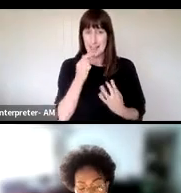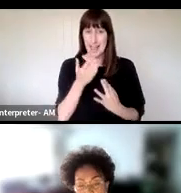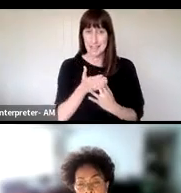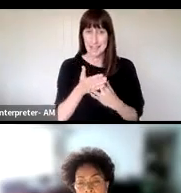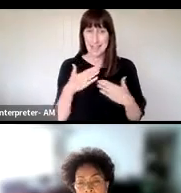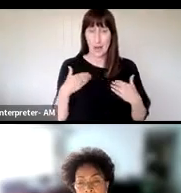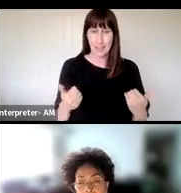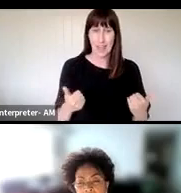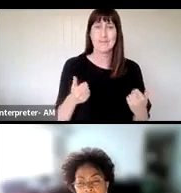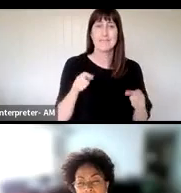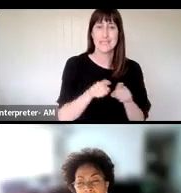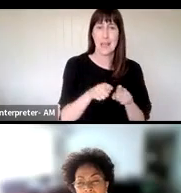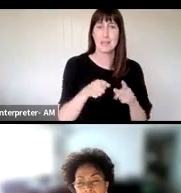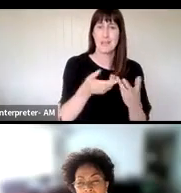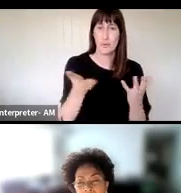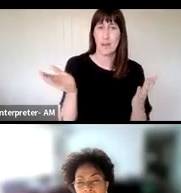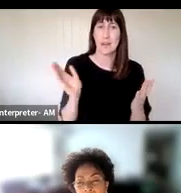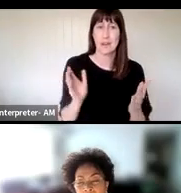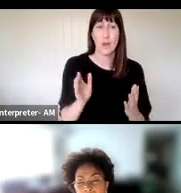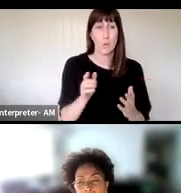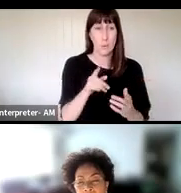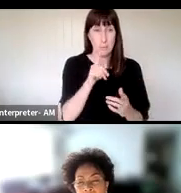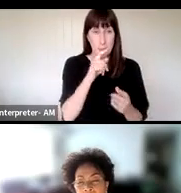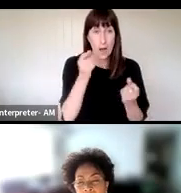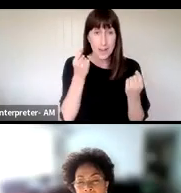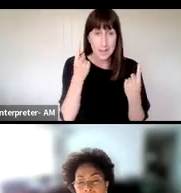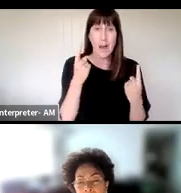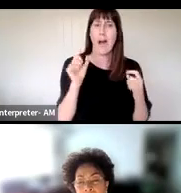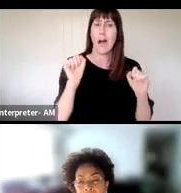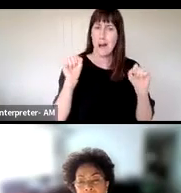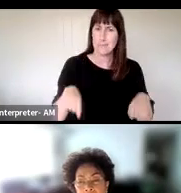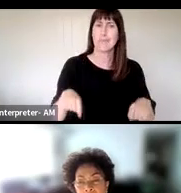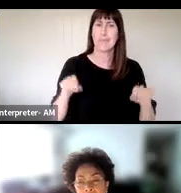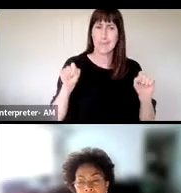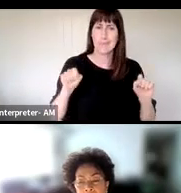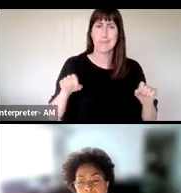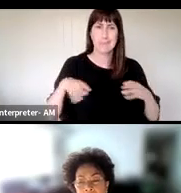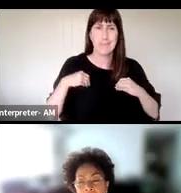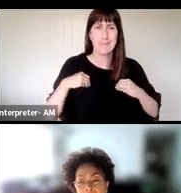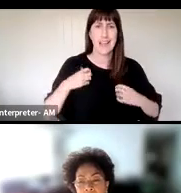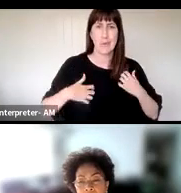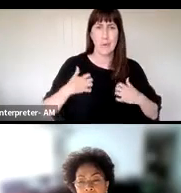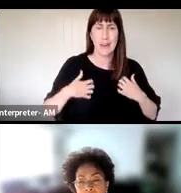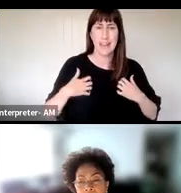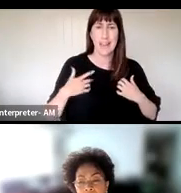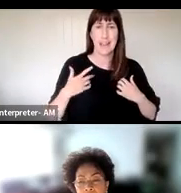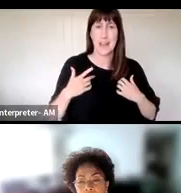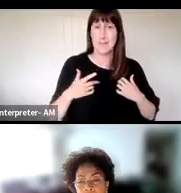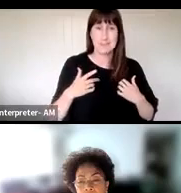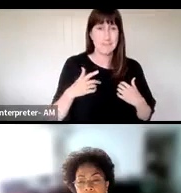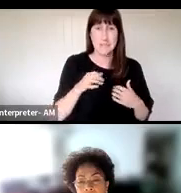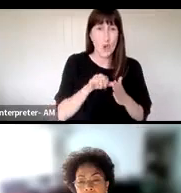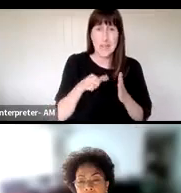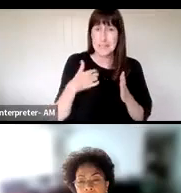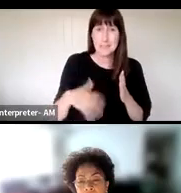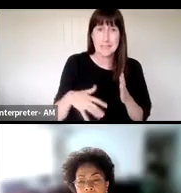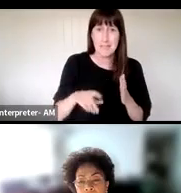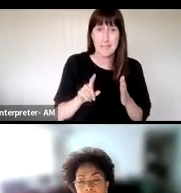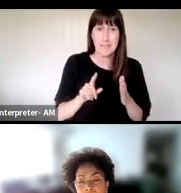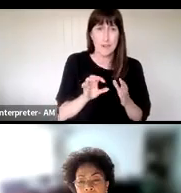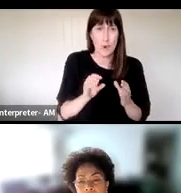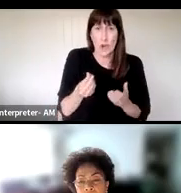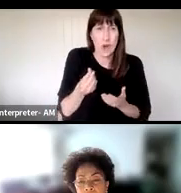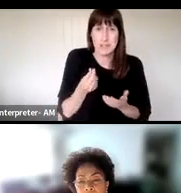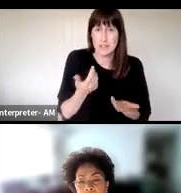else. When people understand that, they're willing to do it. They're willing to take it on. Often it doesn't cost money.